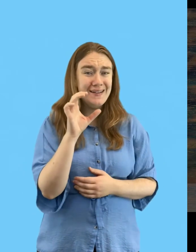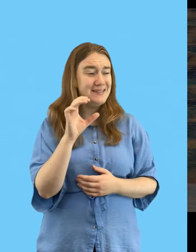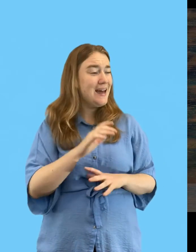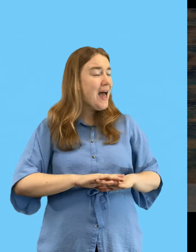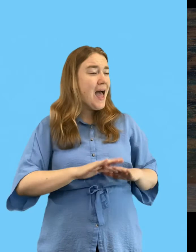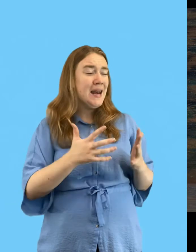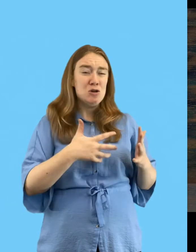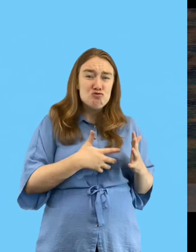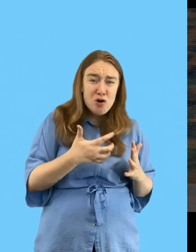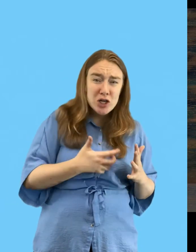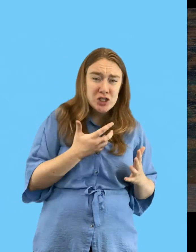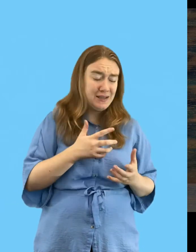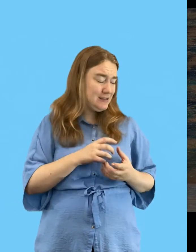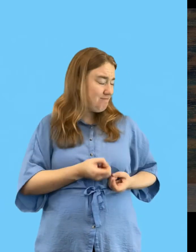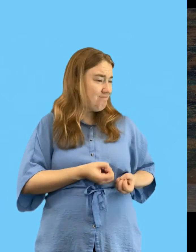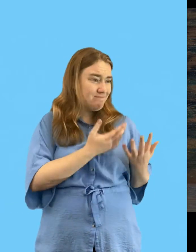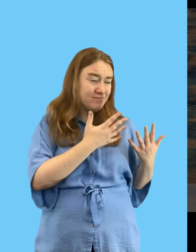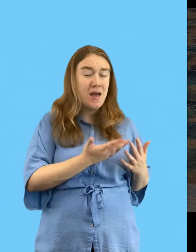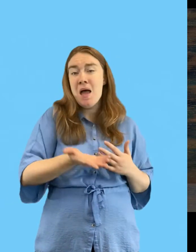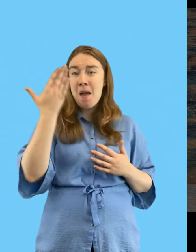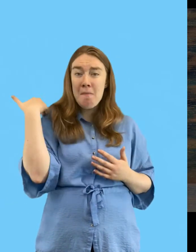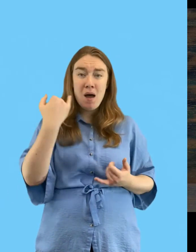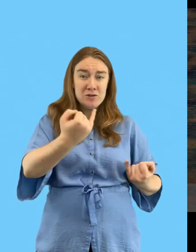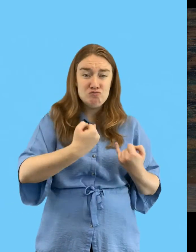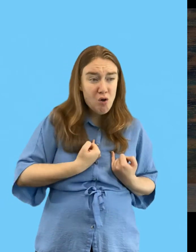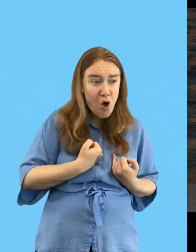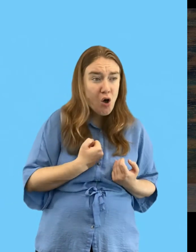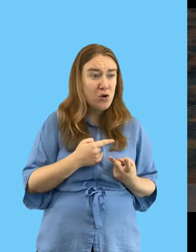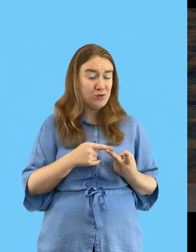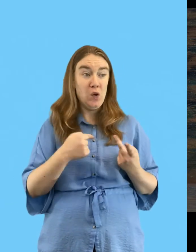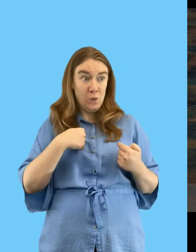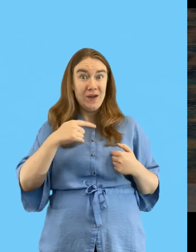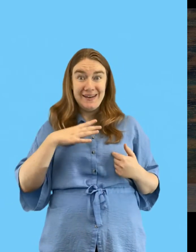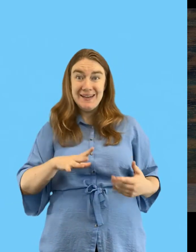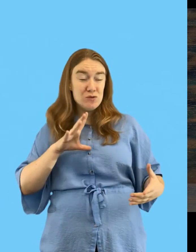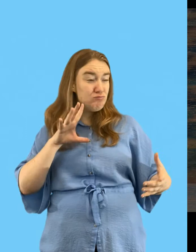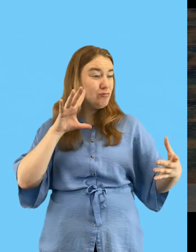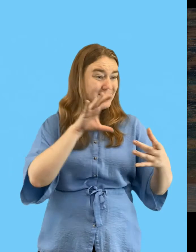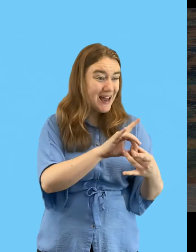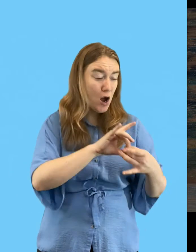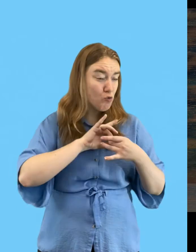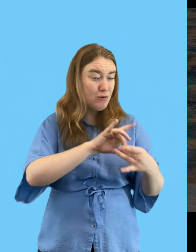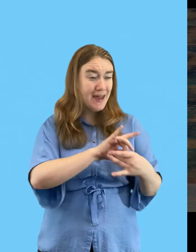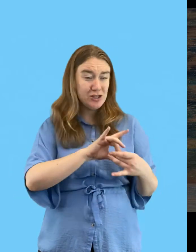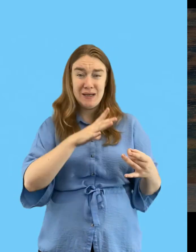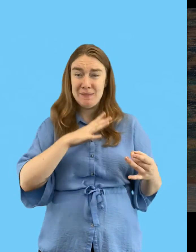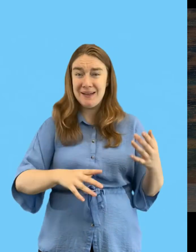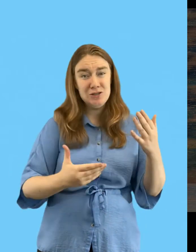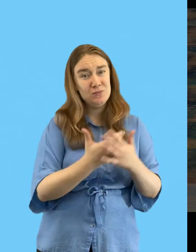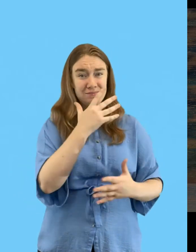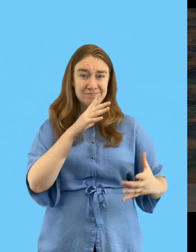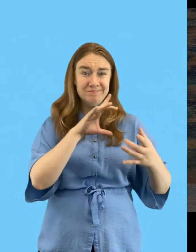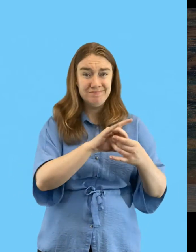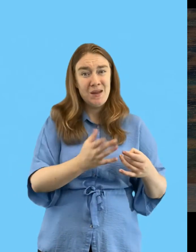go of grudges and past wrongs and reach out where there are relationships that have